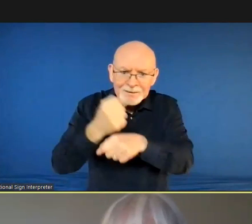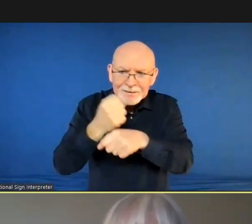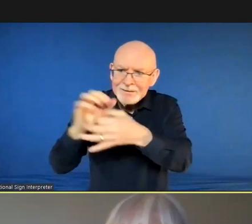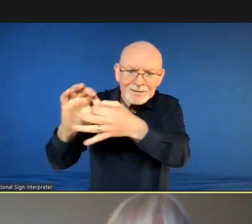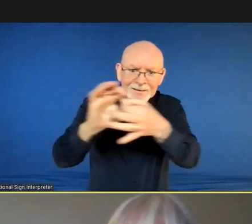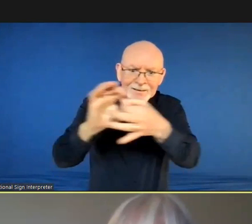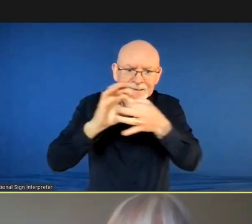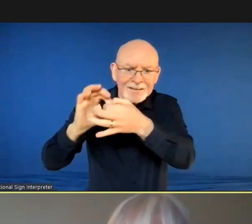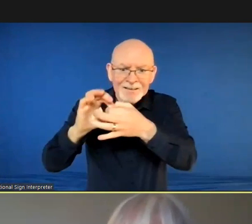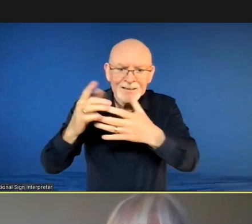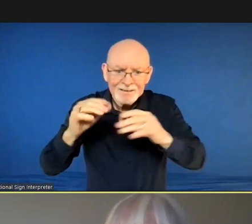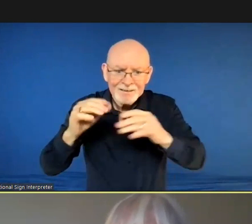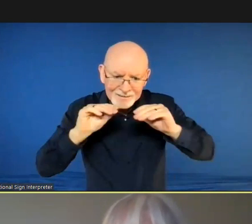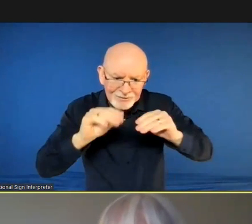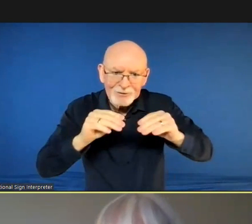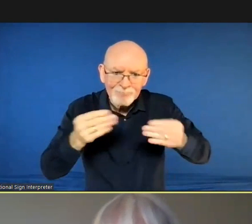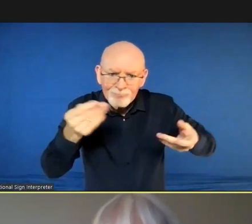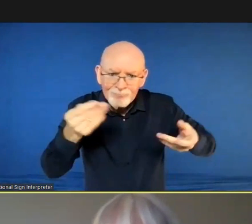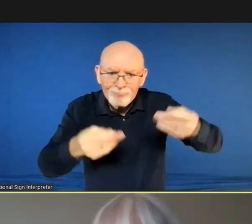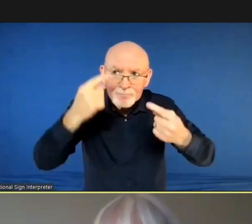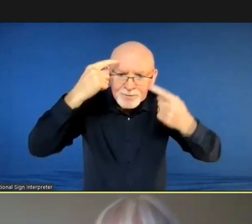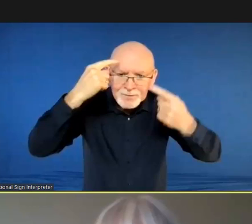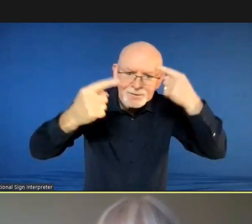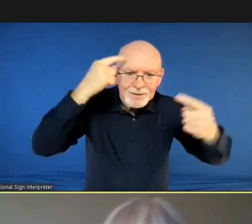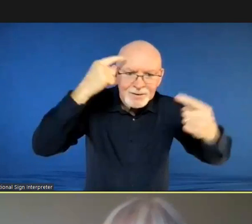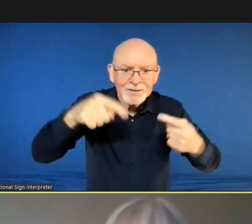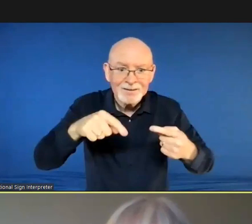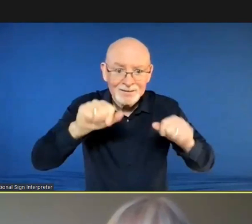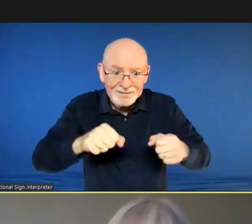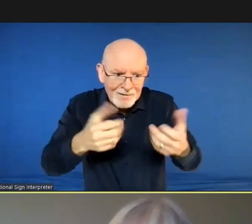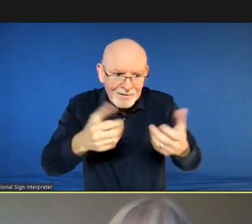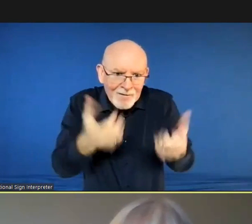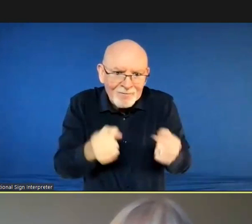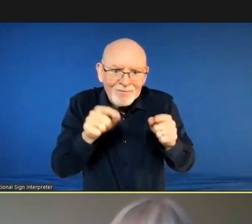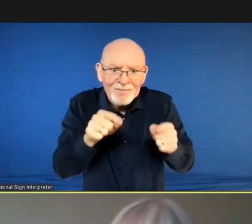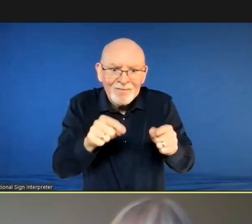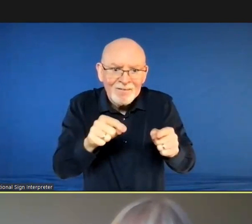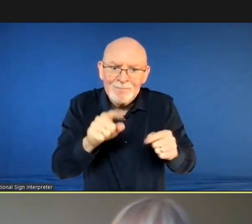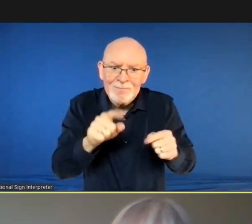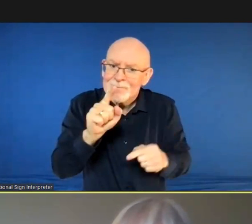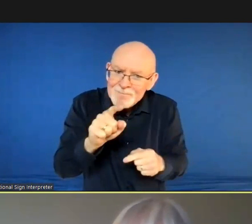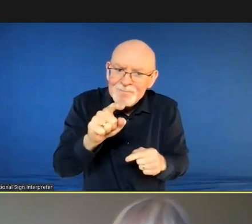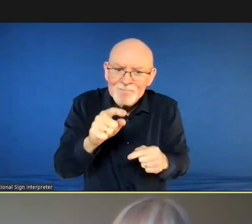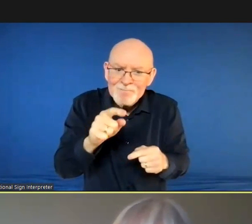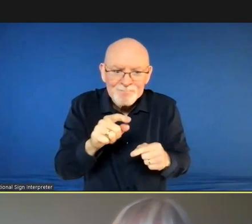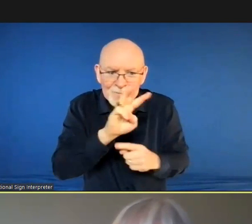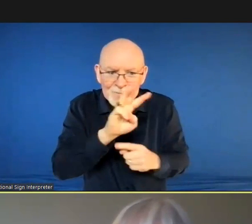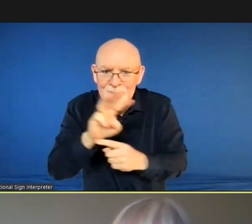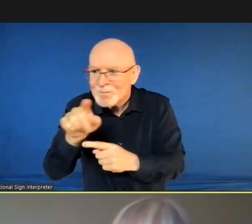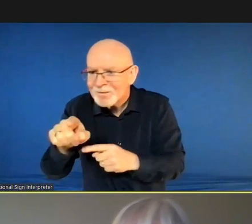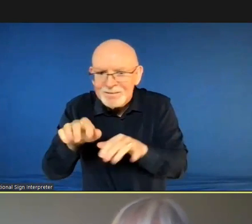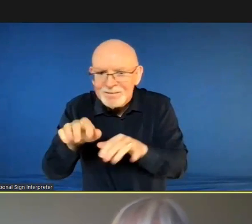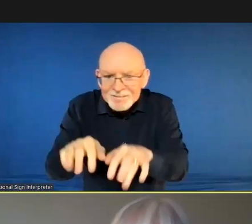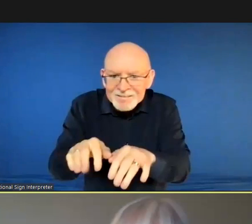online or more commonly through the television. And there's been a lot of creativity,